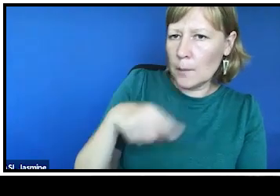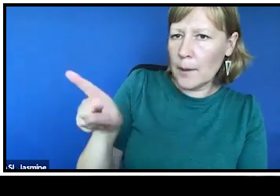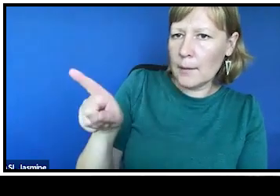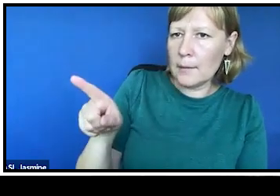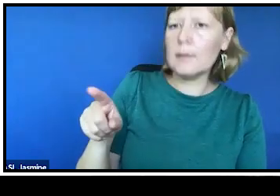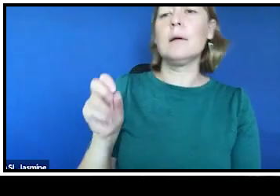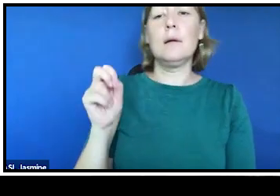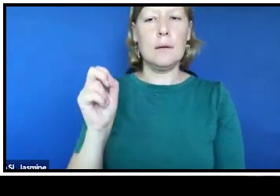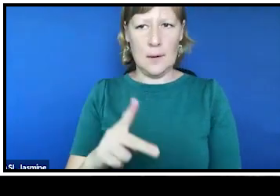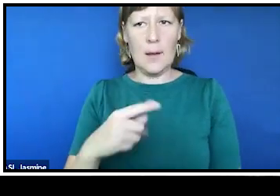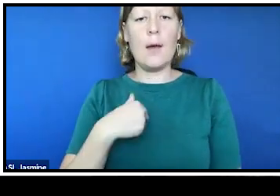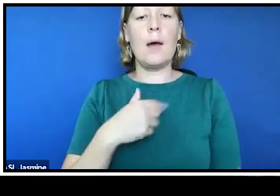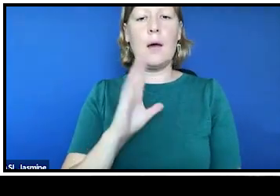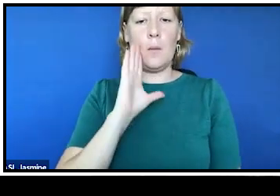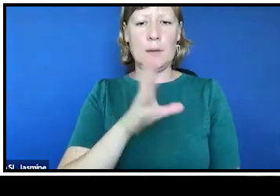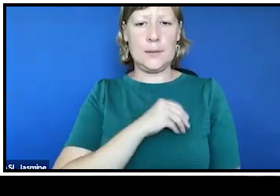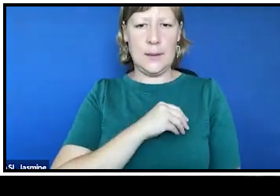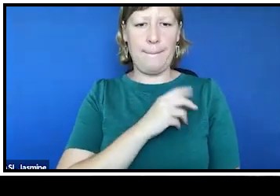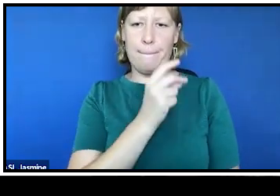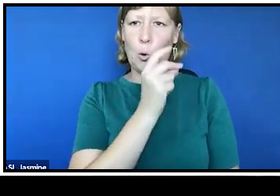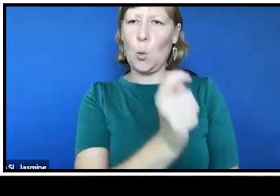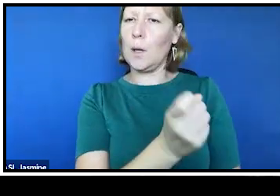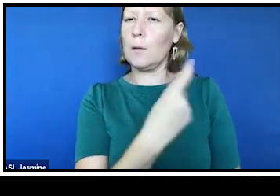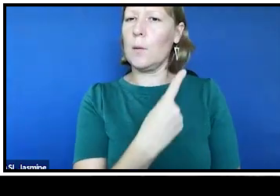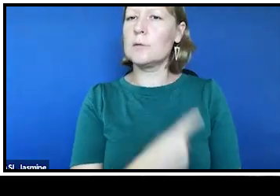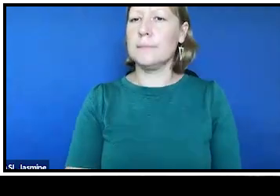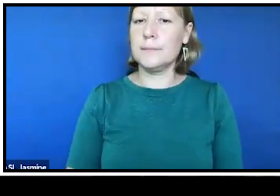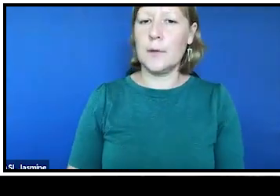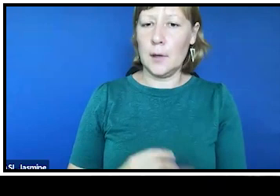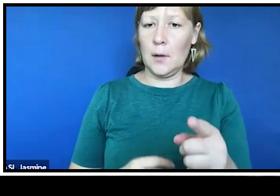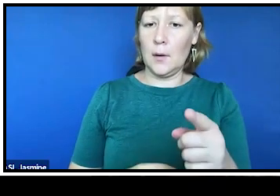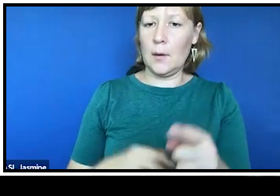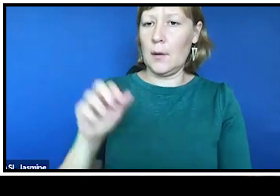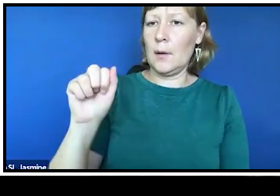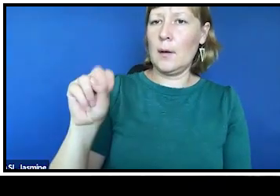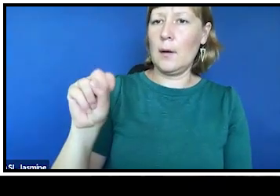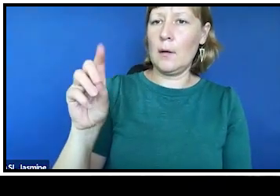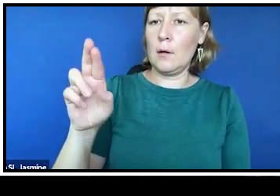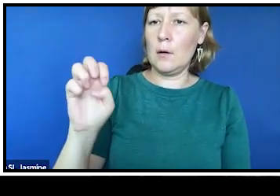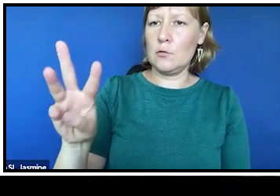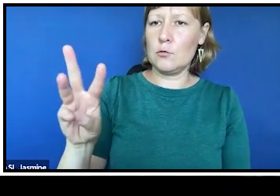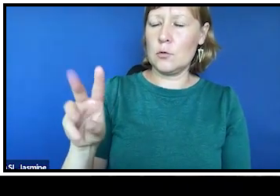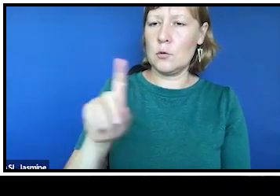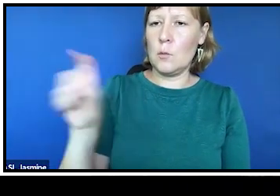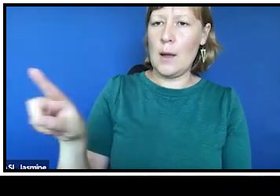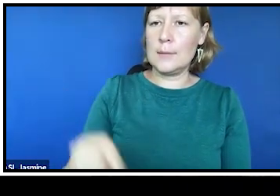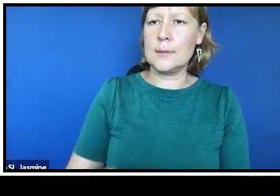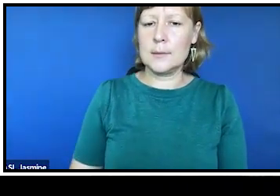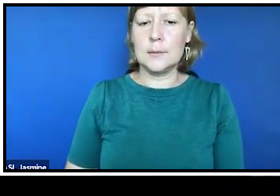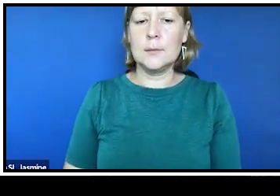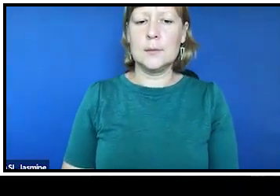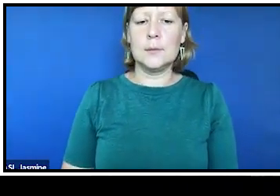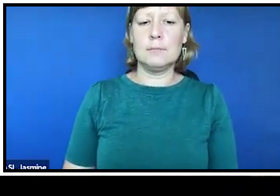but I do want to get through some of this stuff because we All do right, also have a Andrew? presentation too. But Can you read that question, Andrew? It's in chat, not